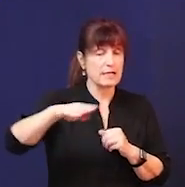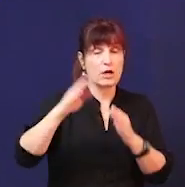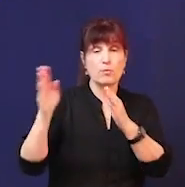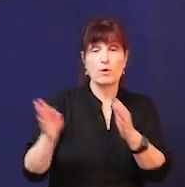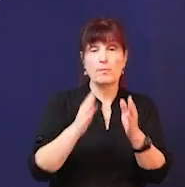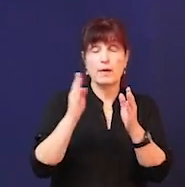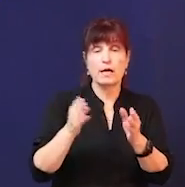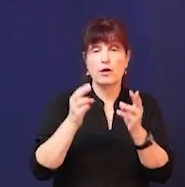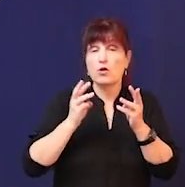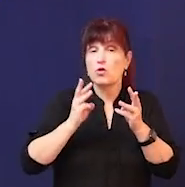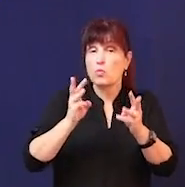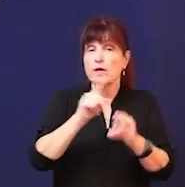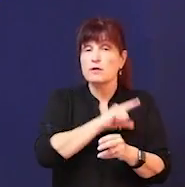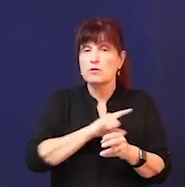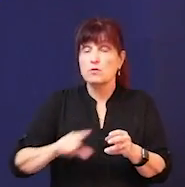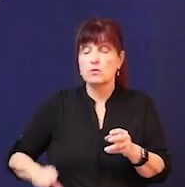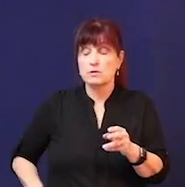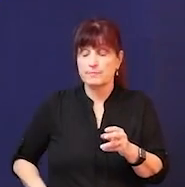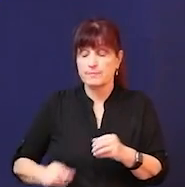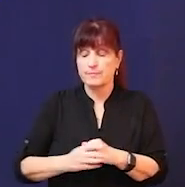way of the Lord.